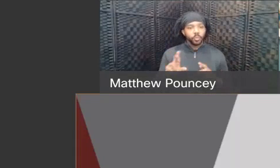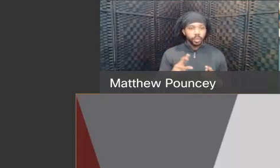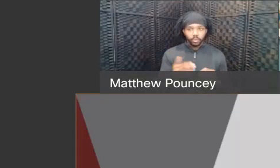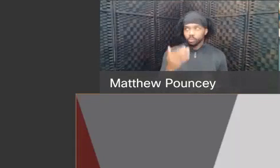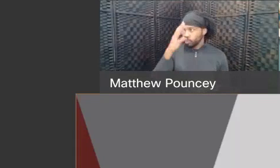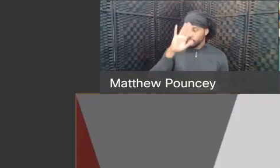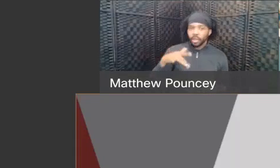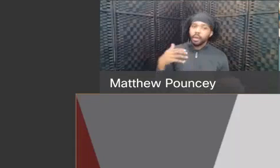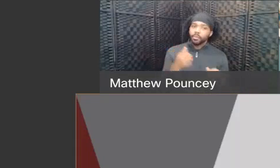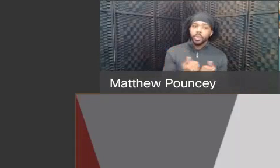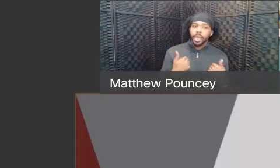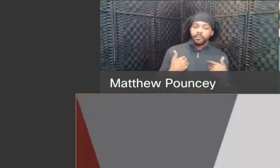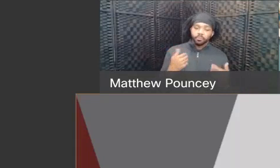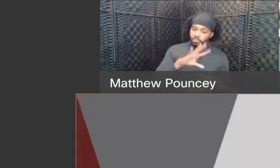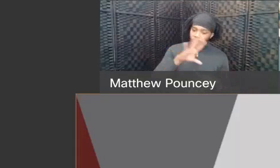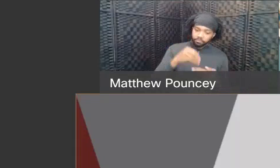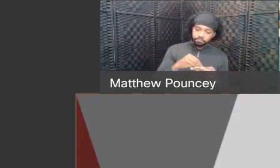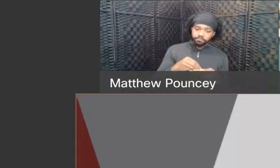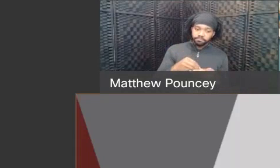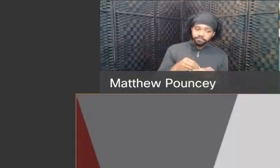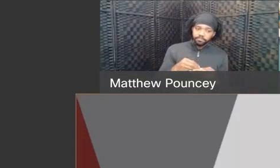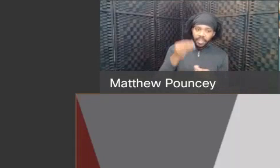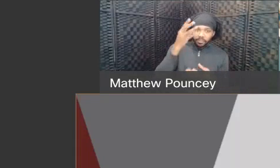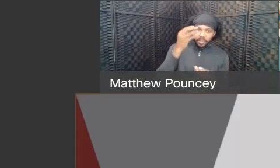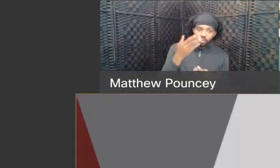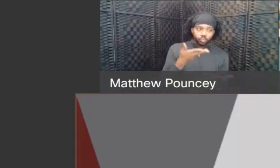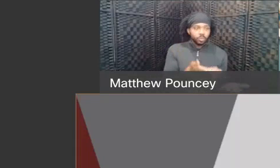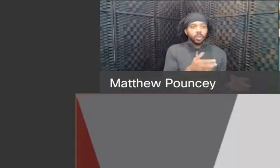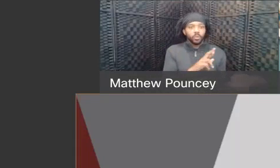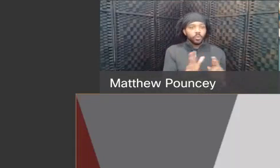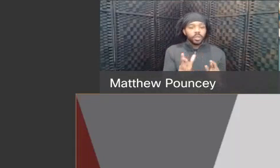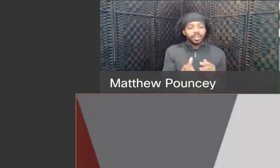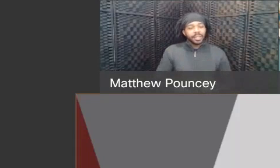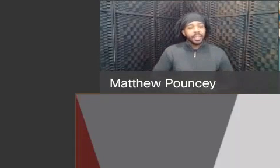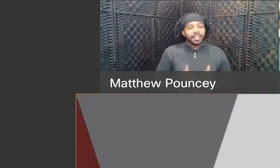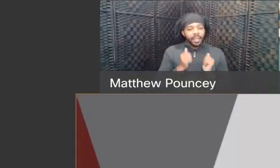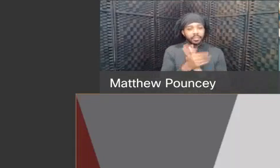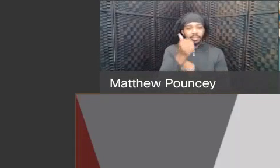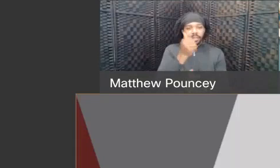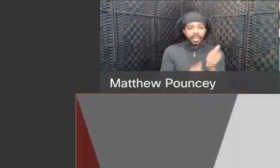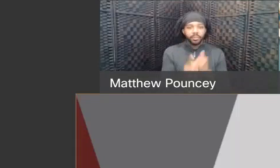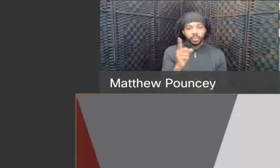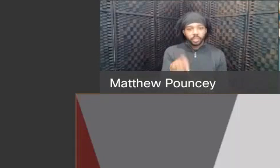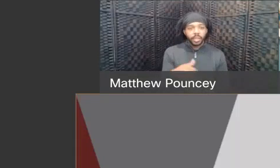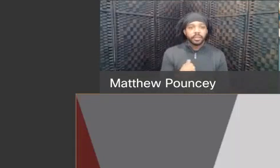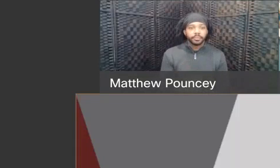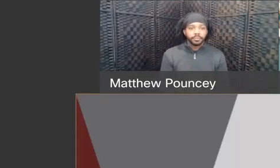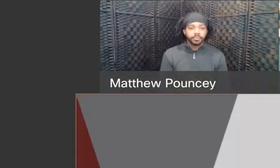infection control information at their fingertips. It's a life skill that everyone should have.